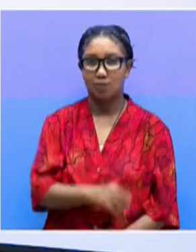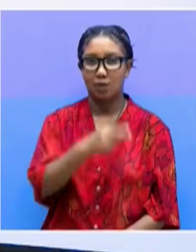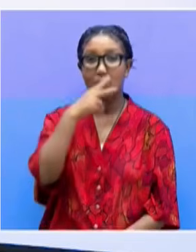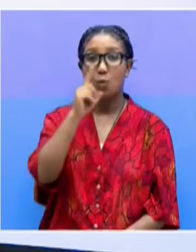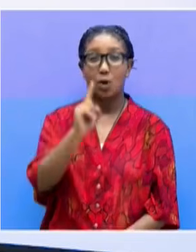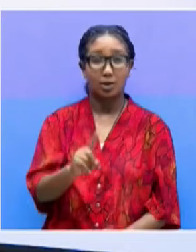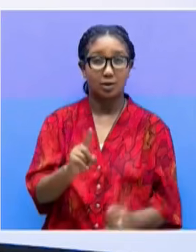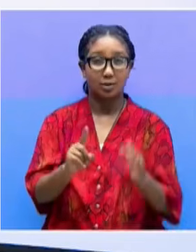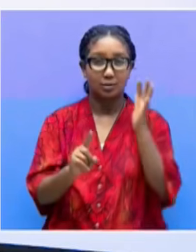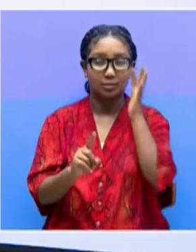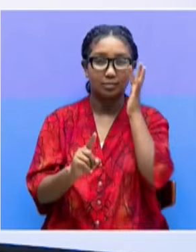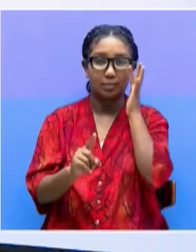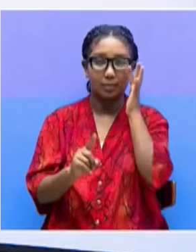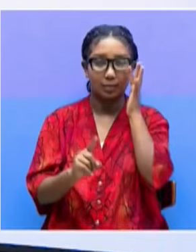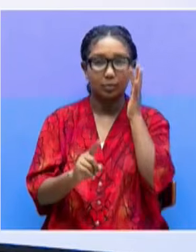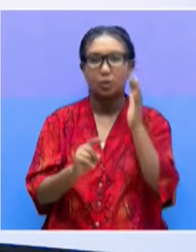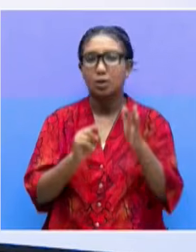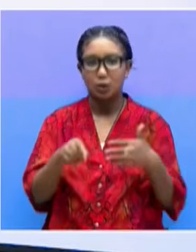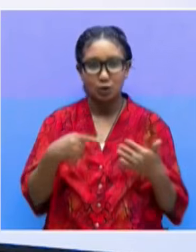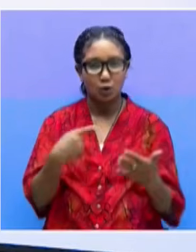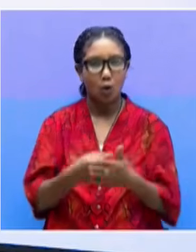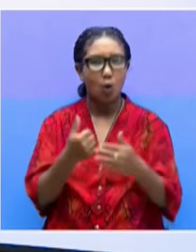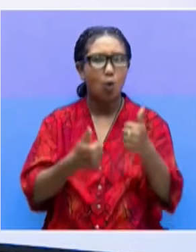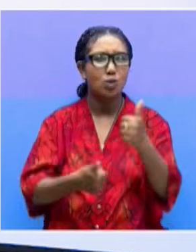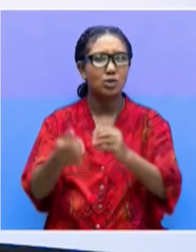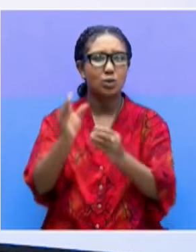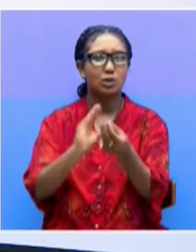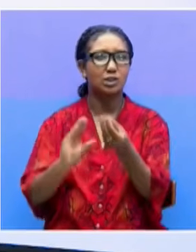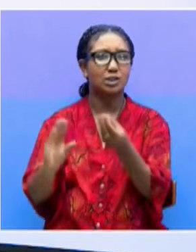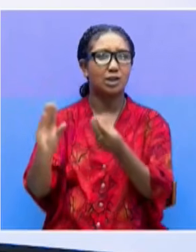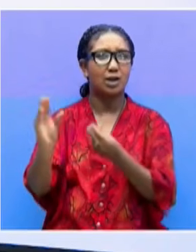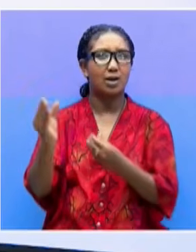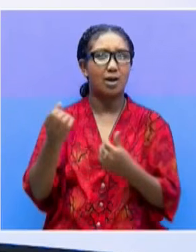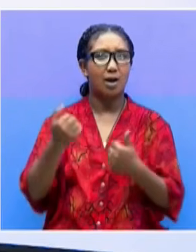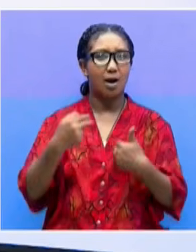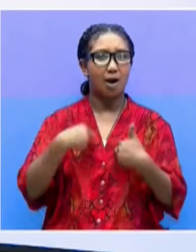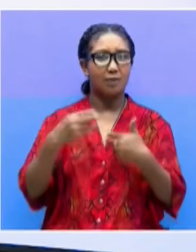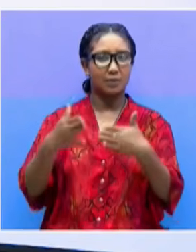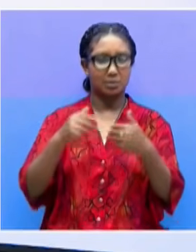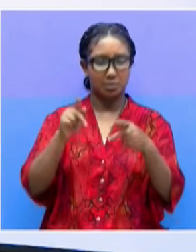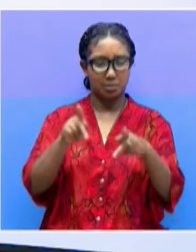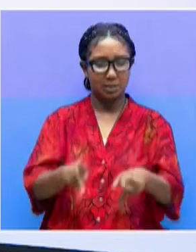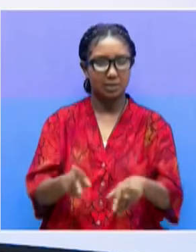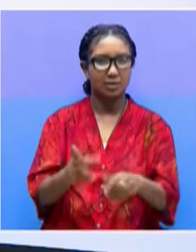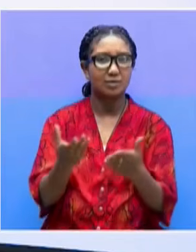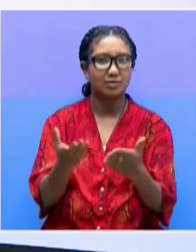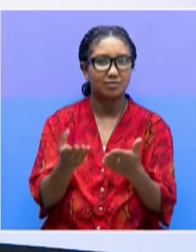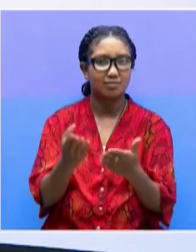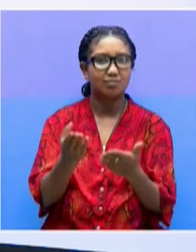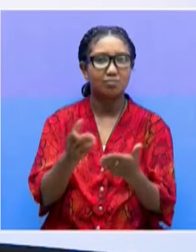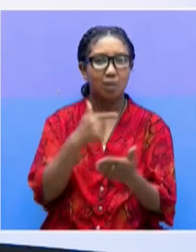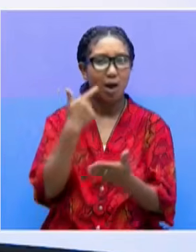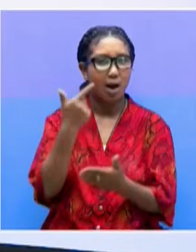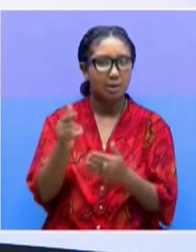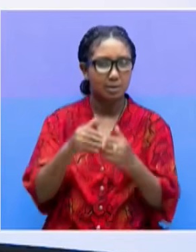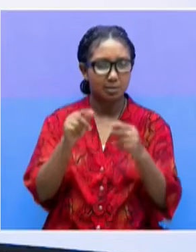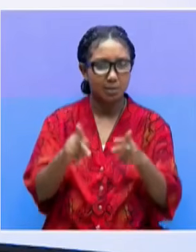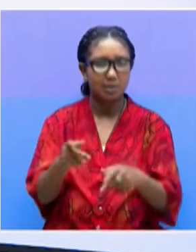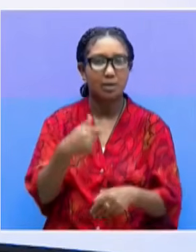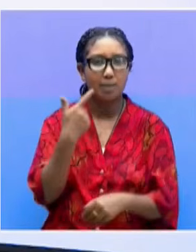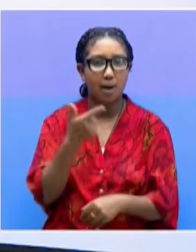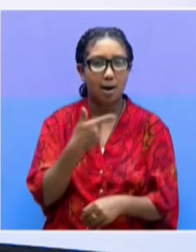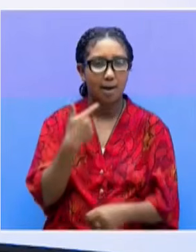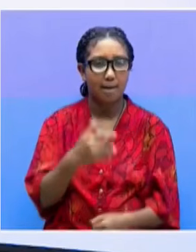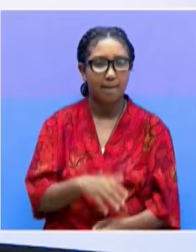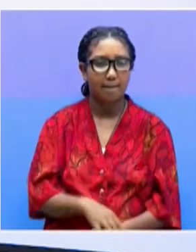Yes? Verb 1. So, which conditional has simple present on its if clause? Or, let me make it